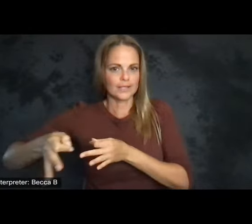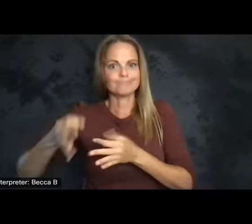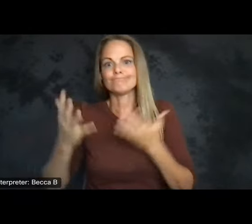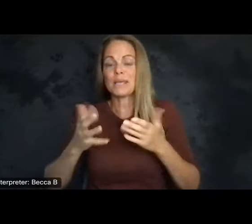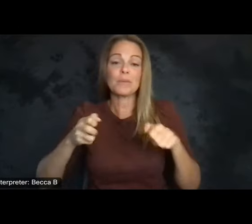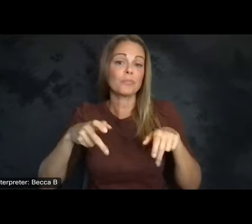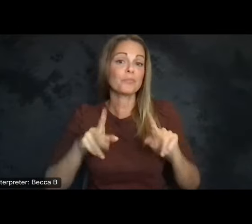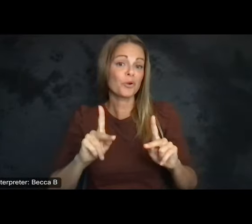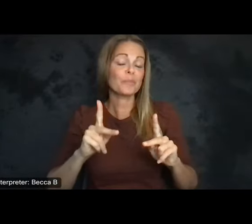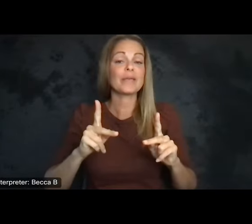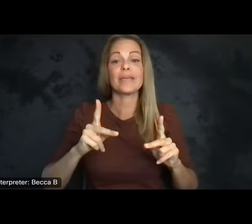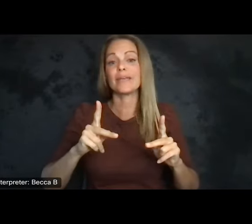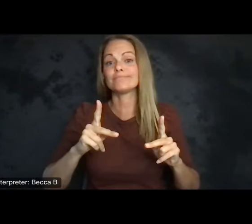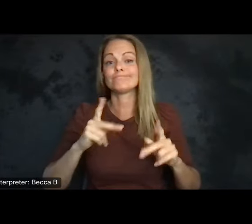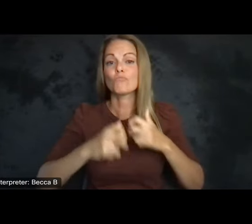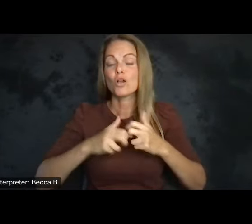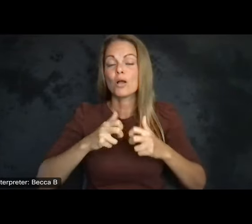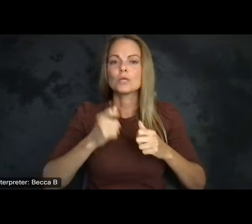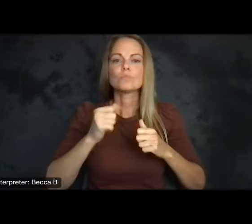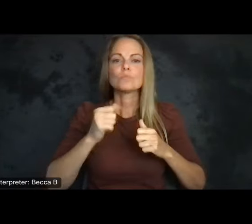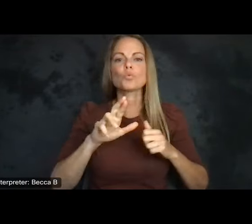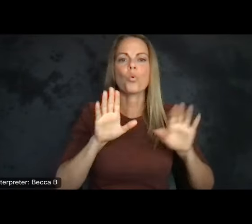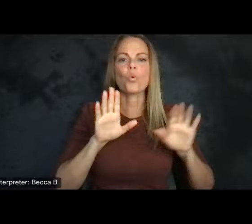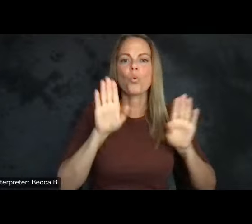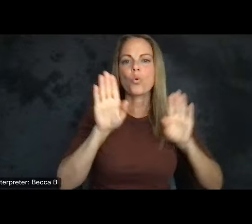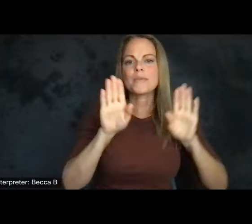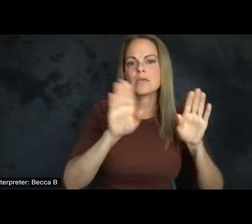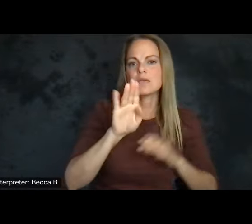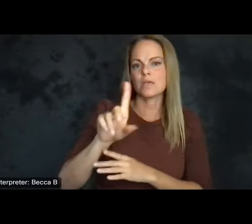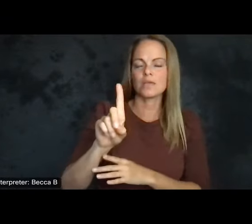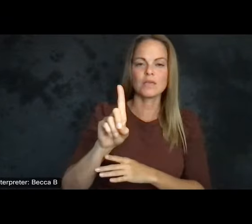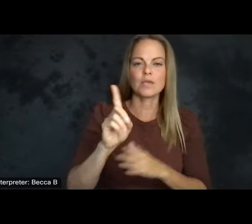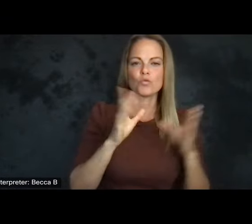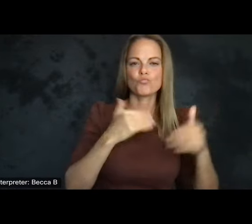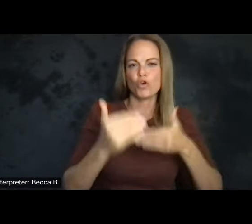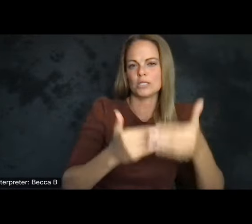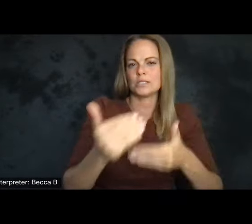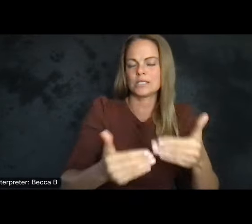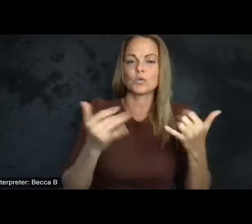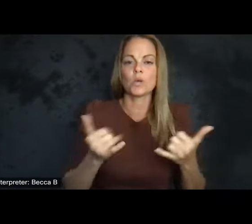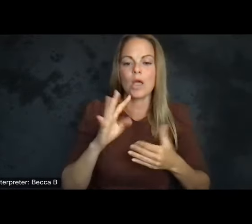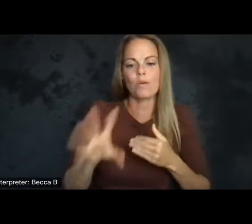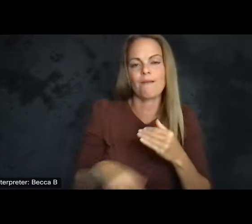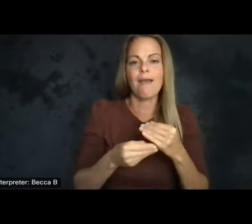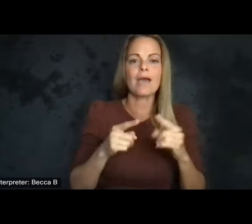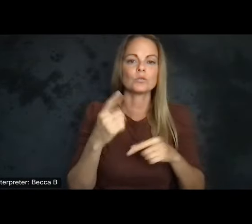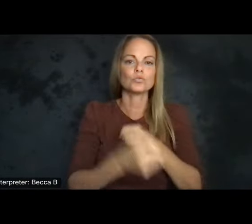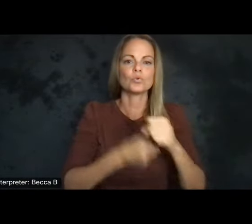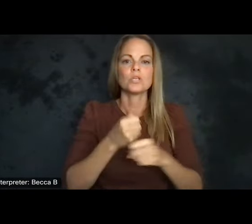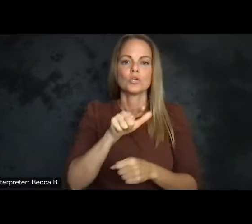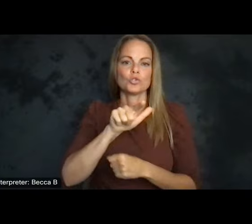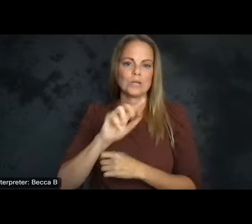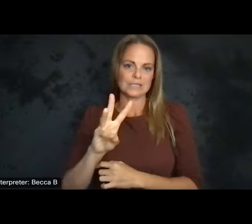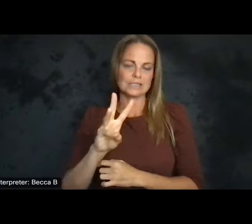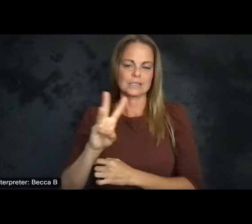bidding process. So these are items that have been rolled over into 26. So for Flint